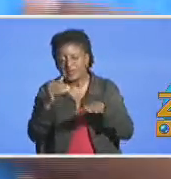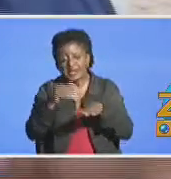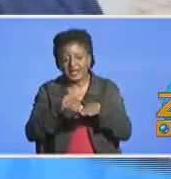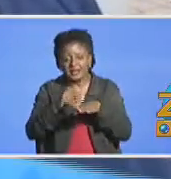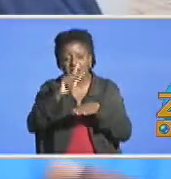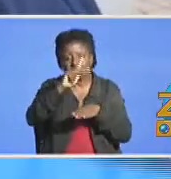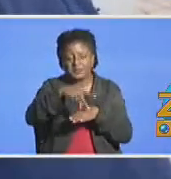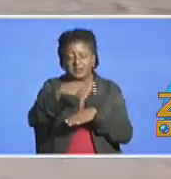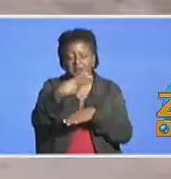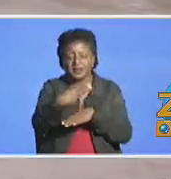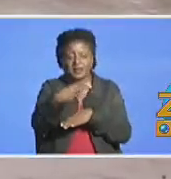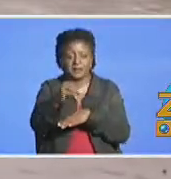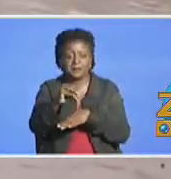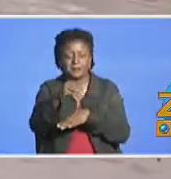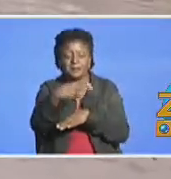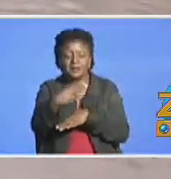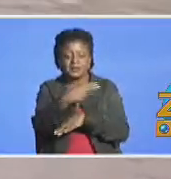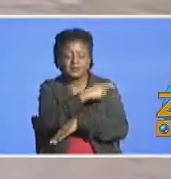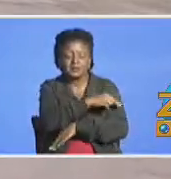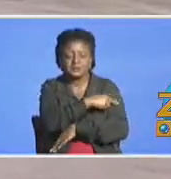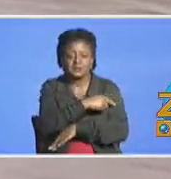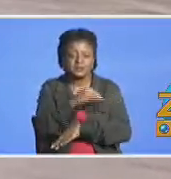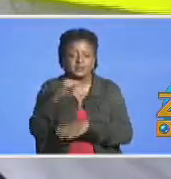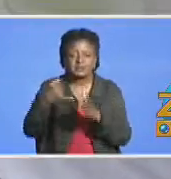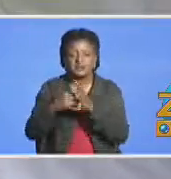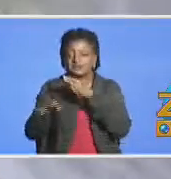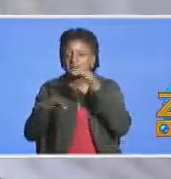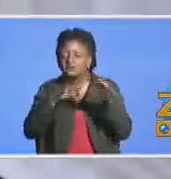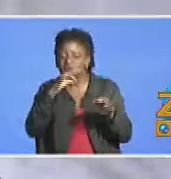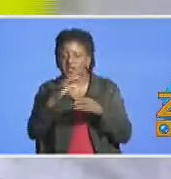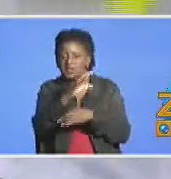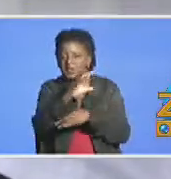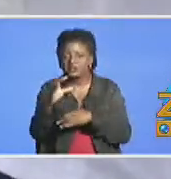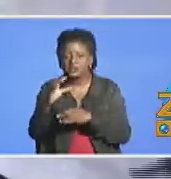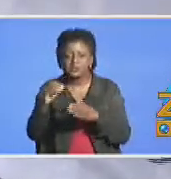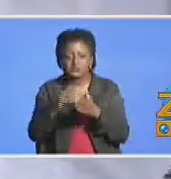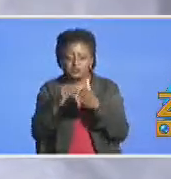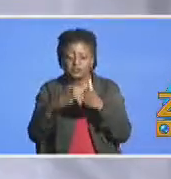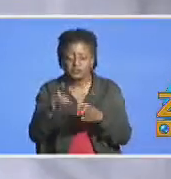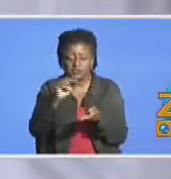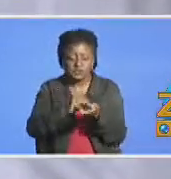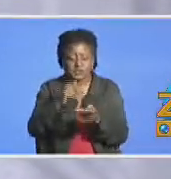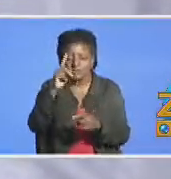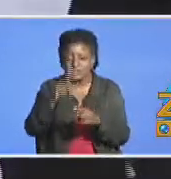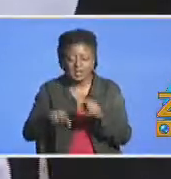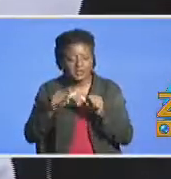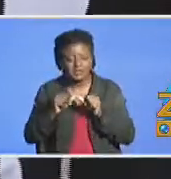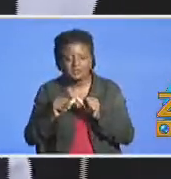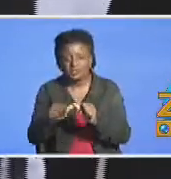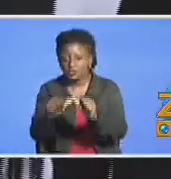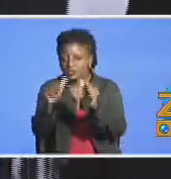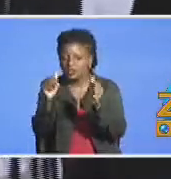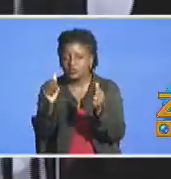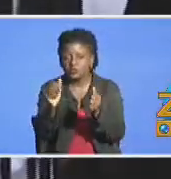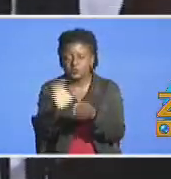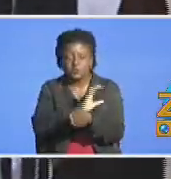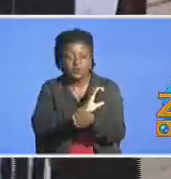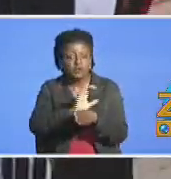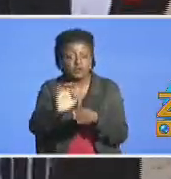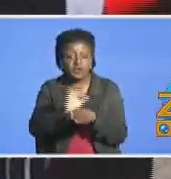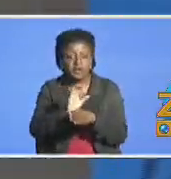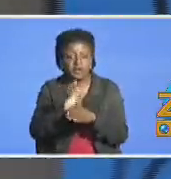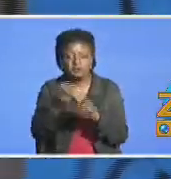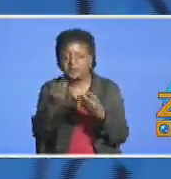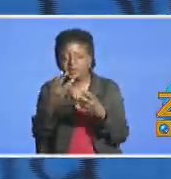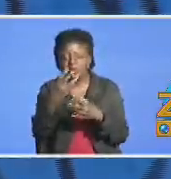it's frustrating that hundreds of student nurses can't move on with their careers, particularly when many of them are eager to assist the country